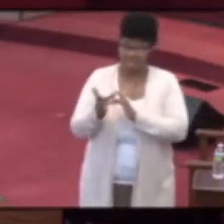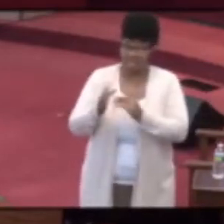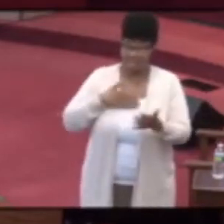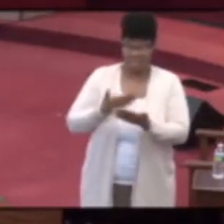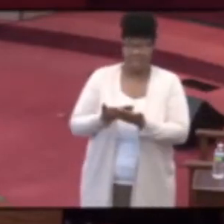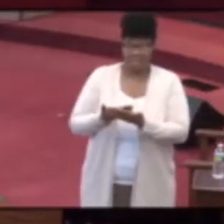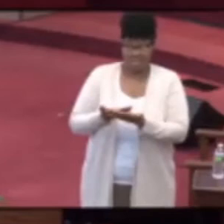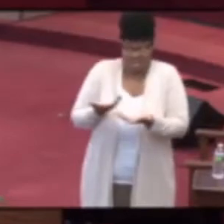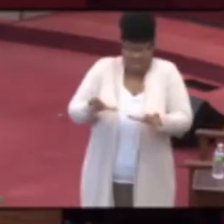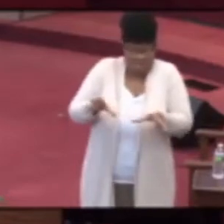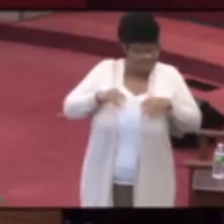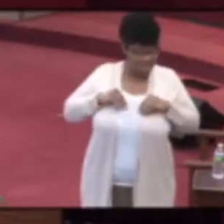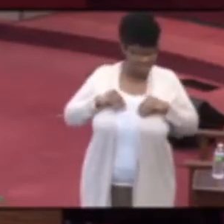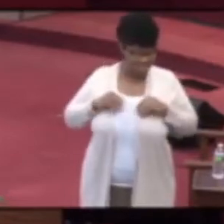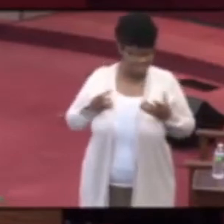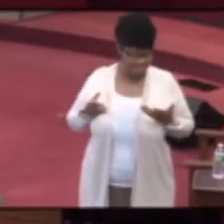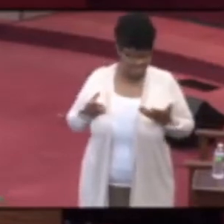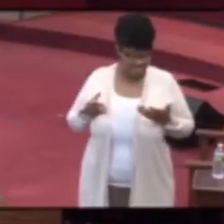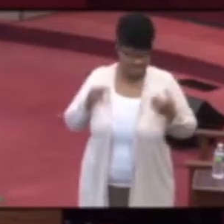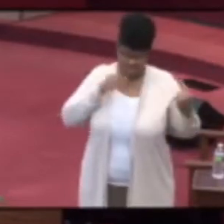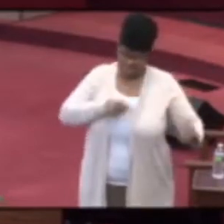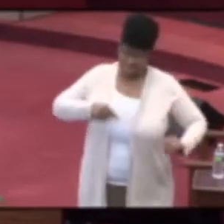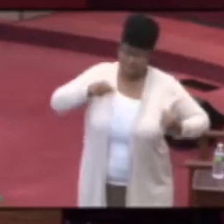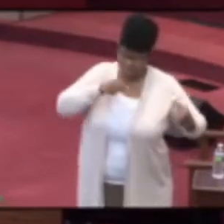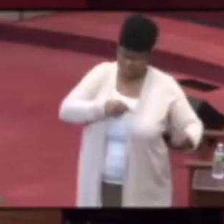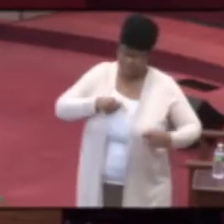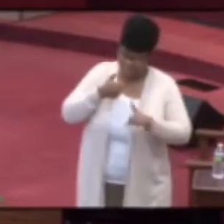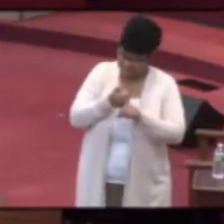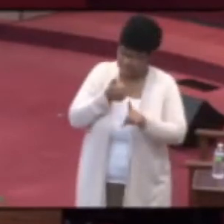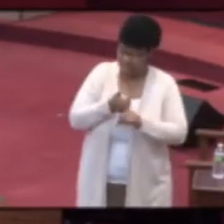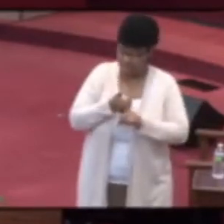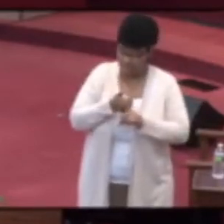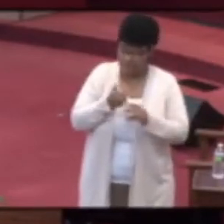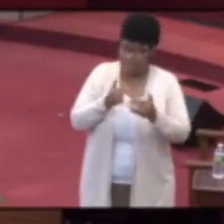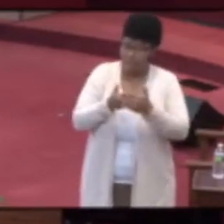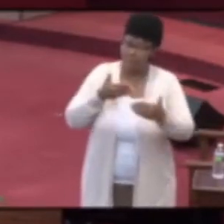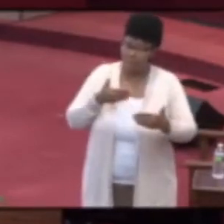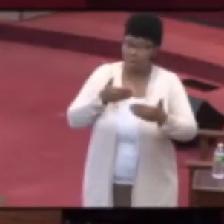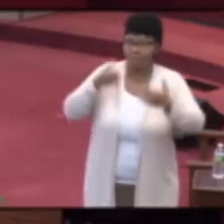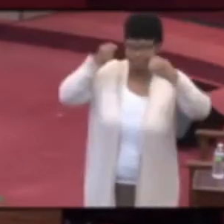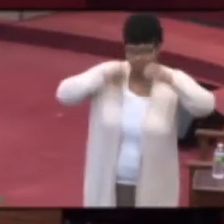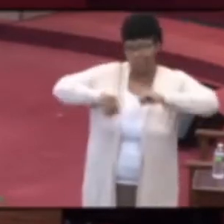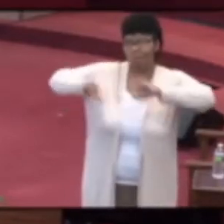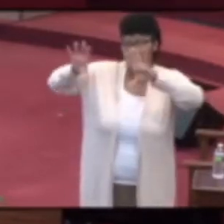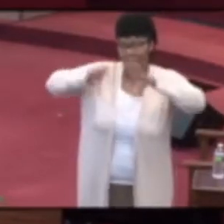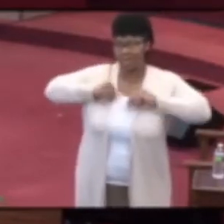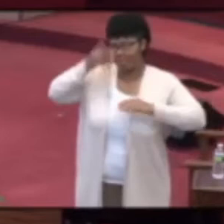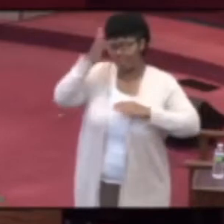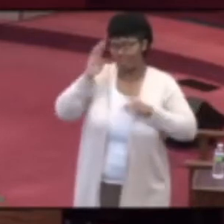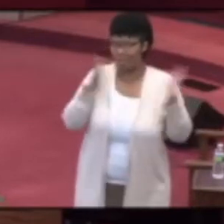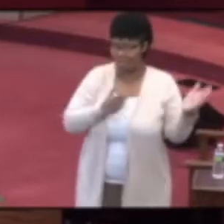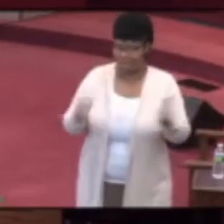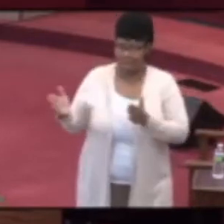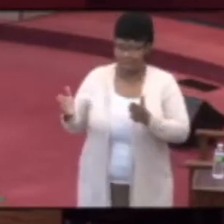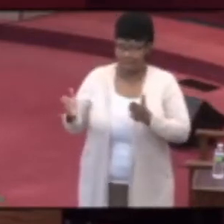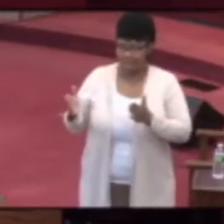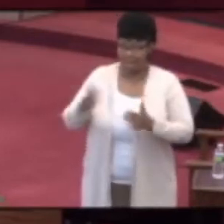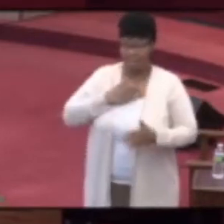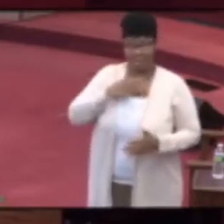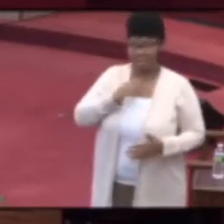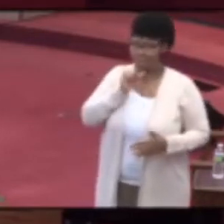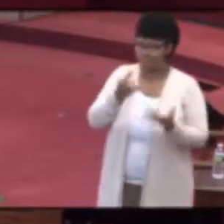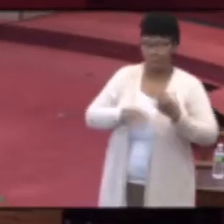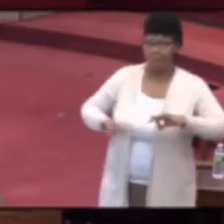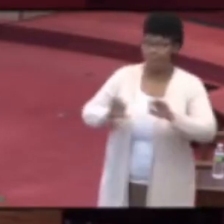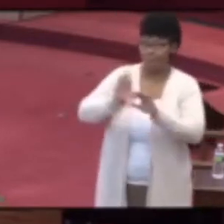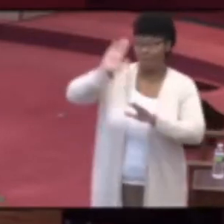pass. He wrestled in his own spirit before submitting to the will of God. Nevertheless, not my will,